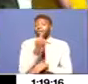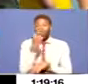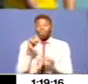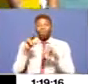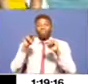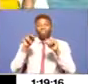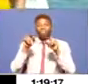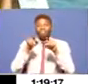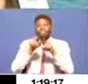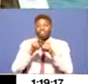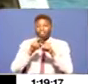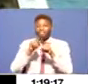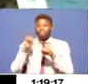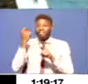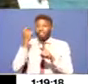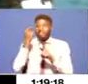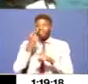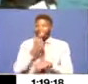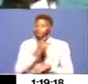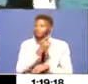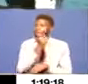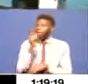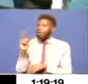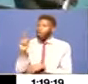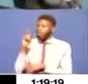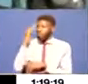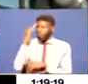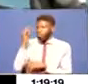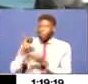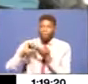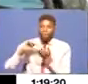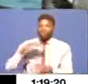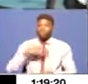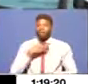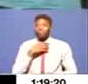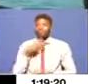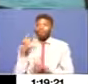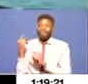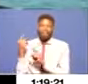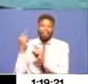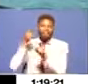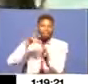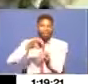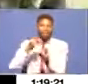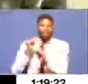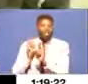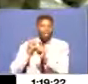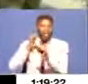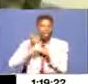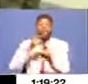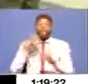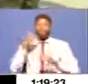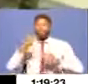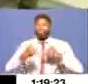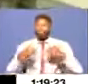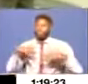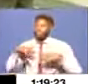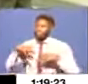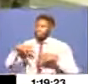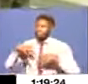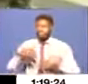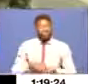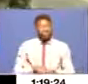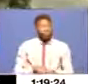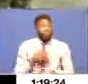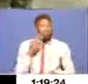Kenya mzima kwa sababu tunapata wageni ambao kila siku wanaingia na kutoka na kufurahia bustani hii. The Mama Ngina